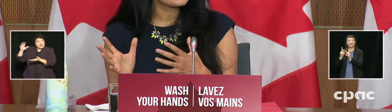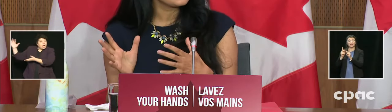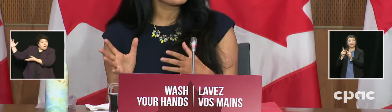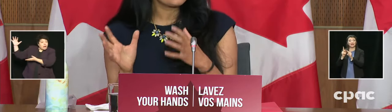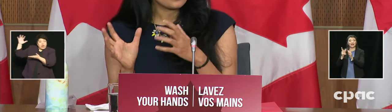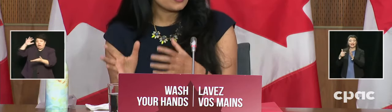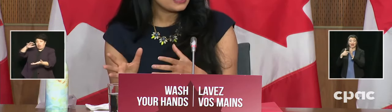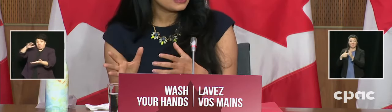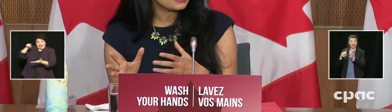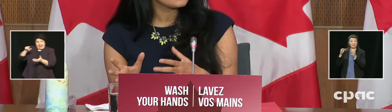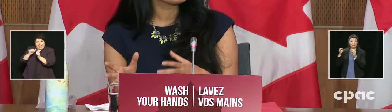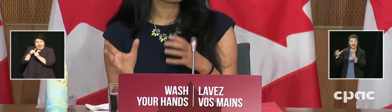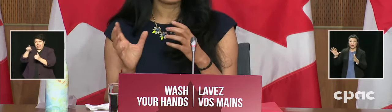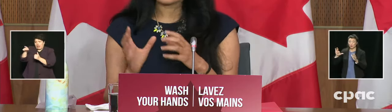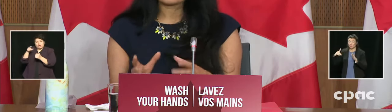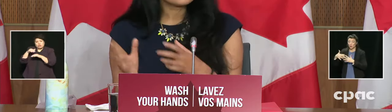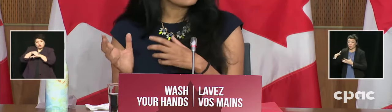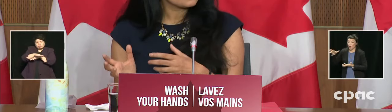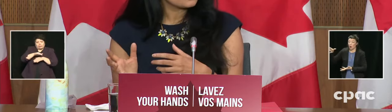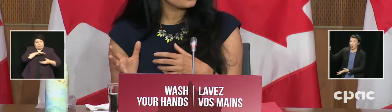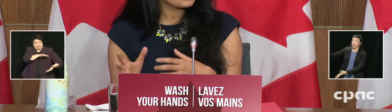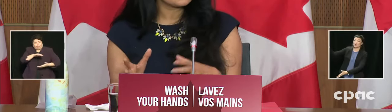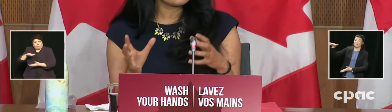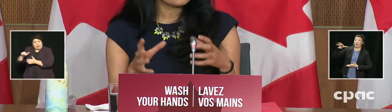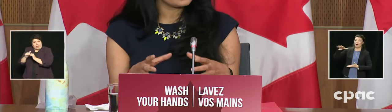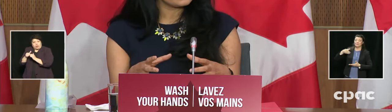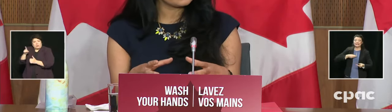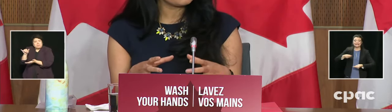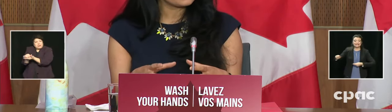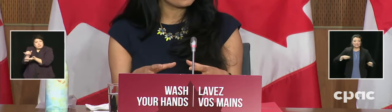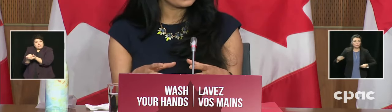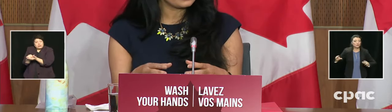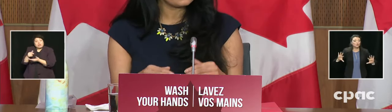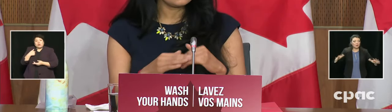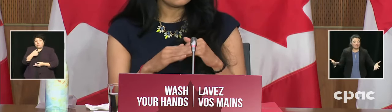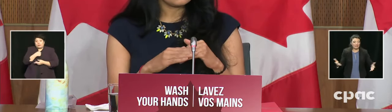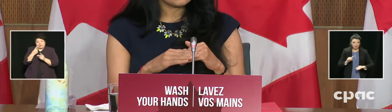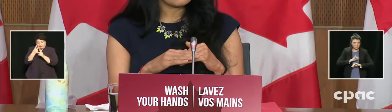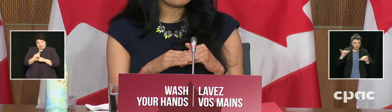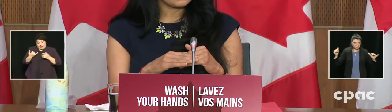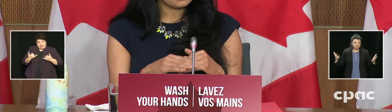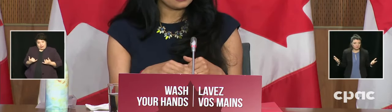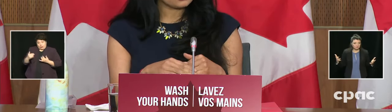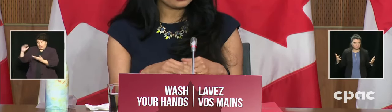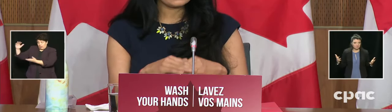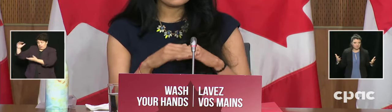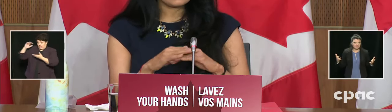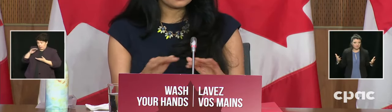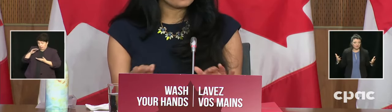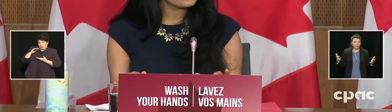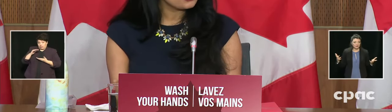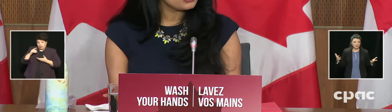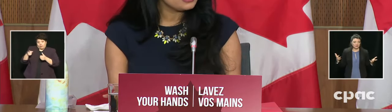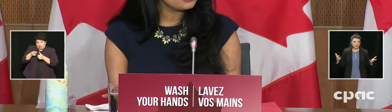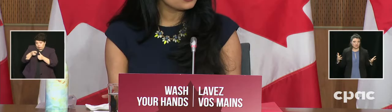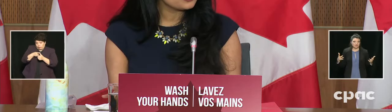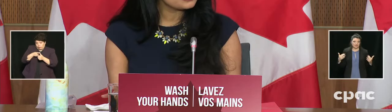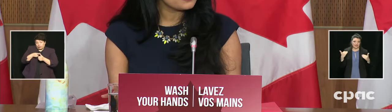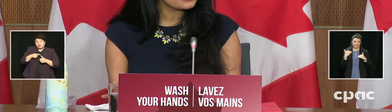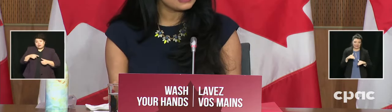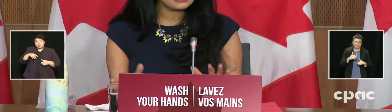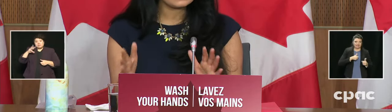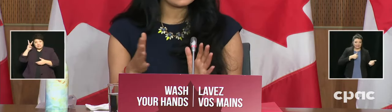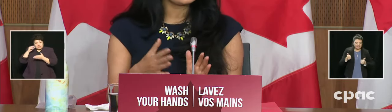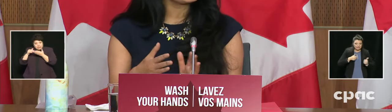just looking at what we can get in. As Dr. Njoo has said, we're looking at the numbers that we'll get in. Initially, get the priority